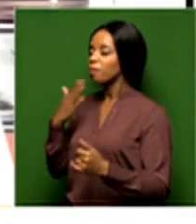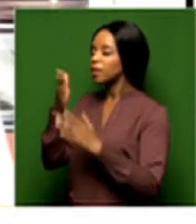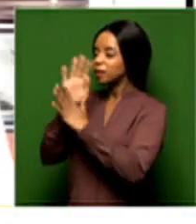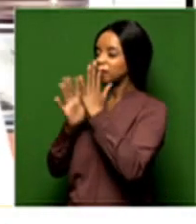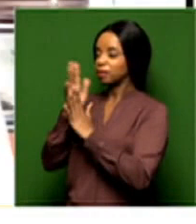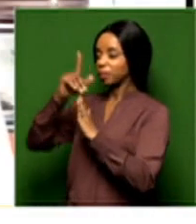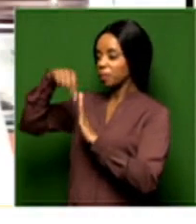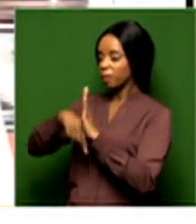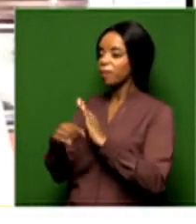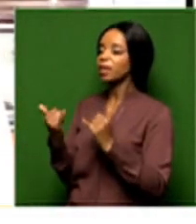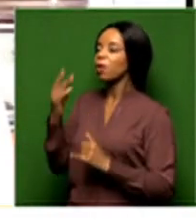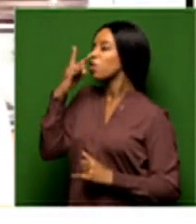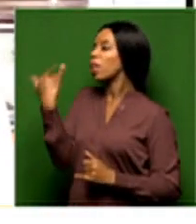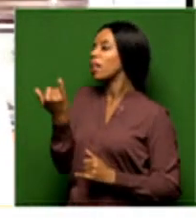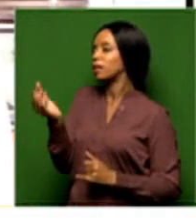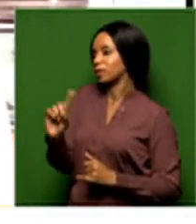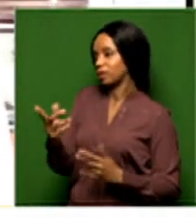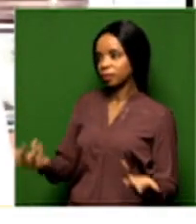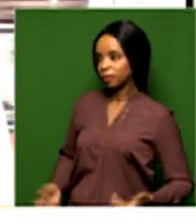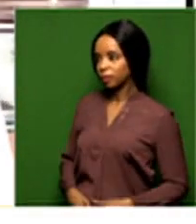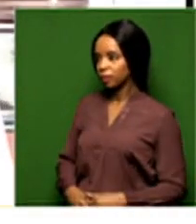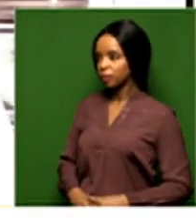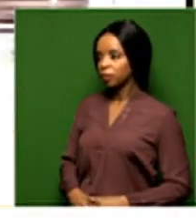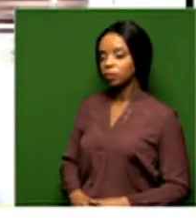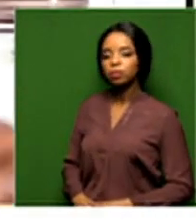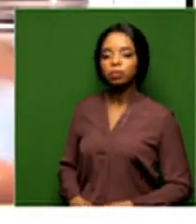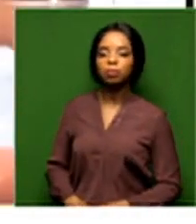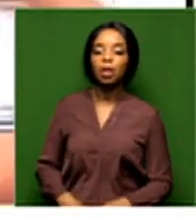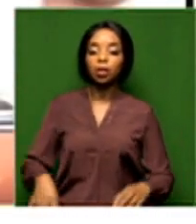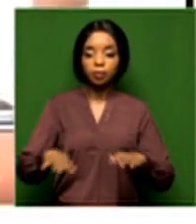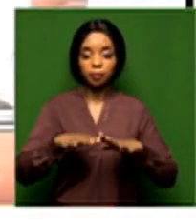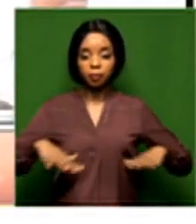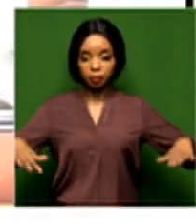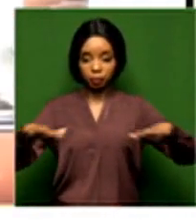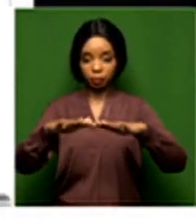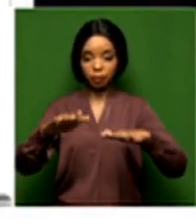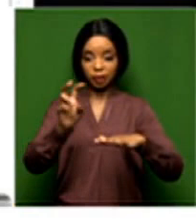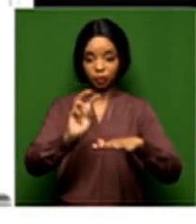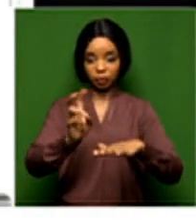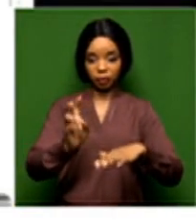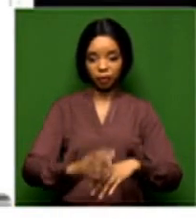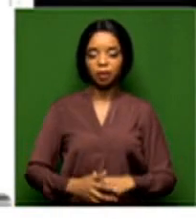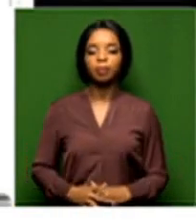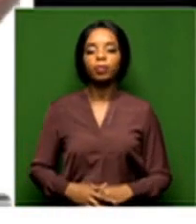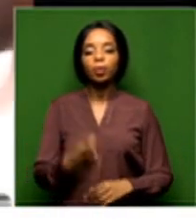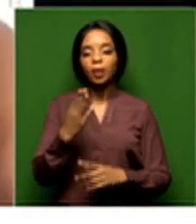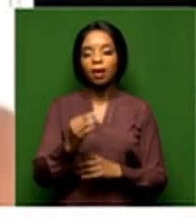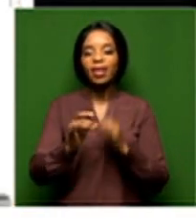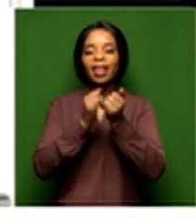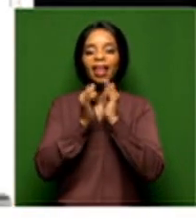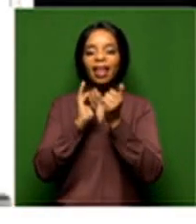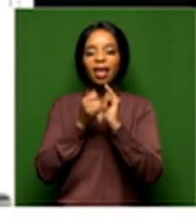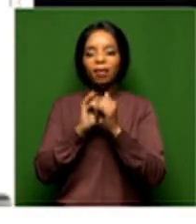you can, what the setup is like. So we're having an 11-meter screen,